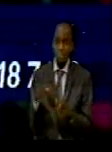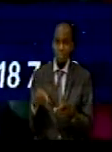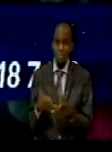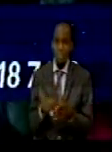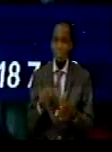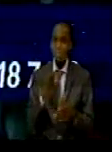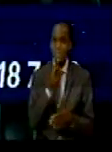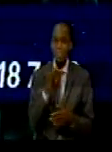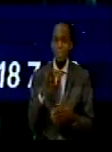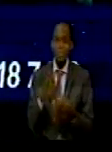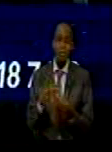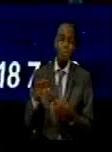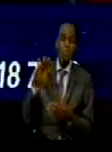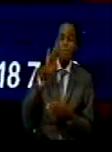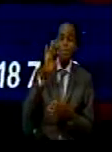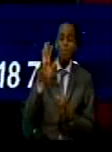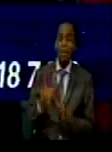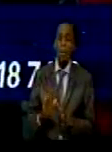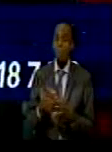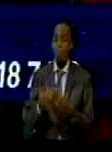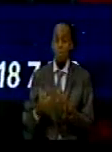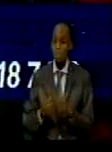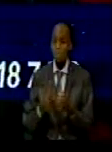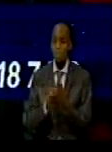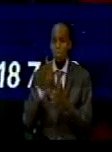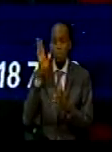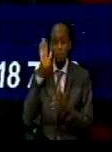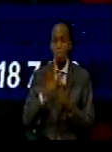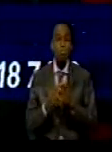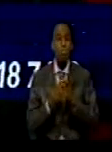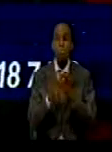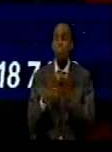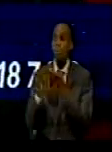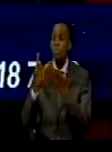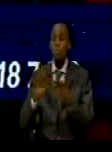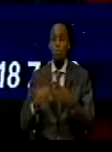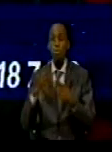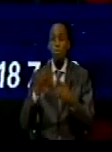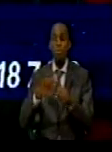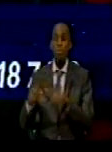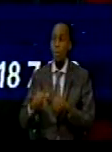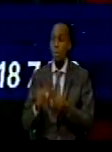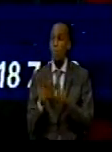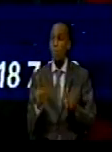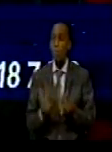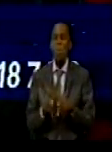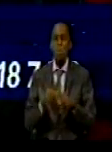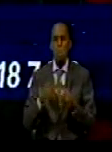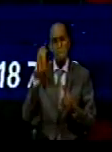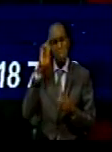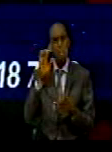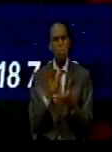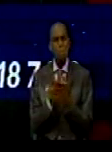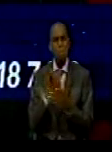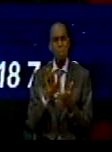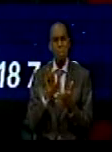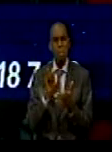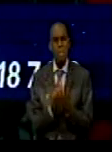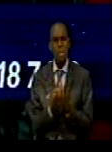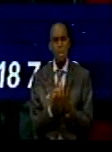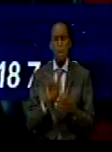something where they go for the prayer house. I said, no, by the grace of God, if I get to this program, I will walk with my leg without